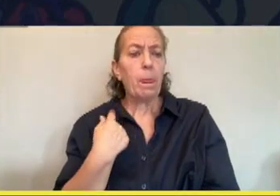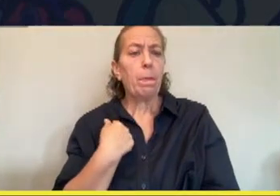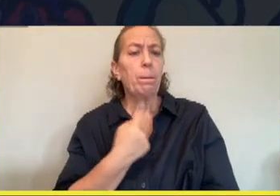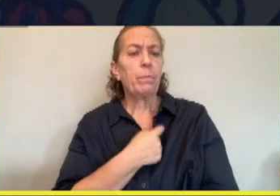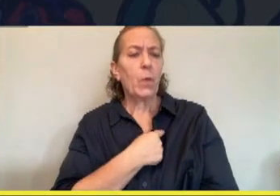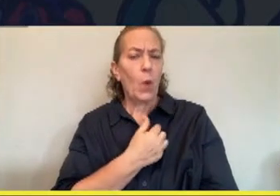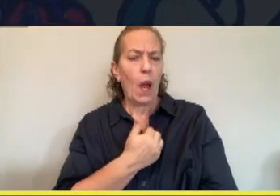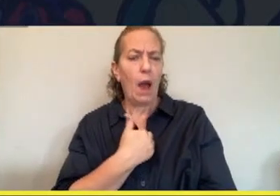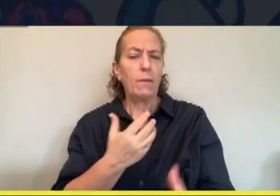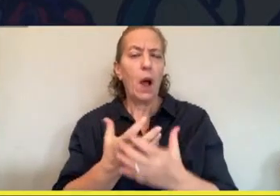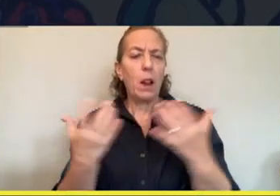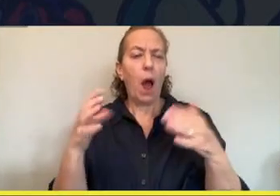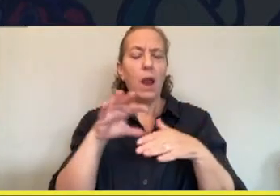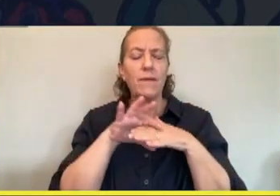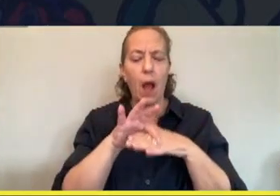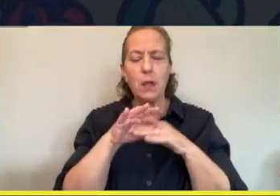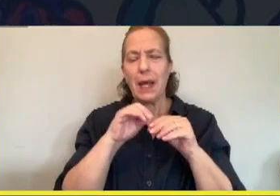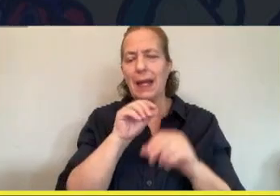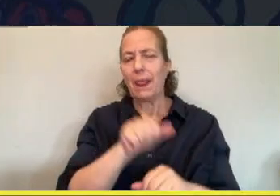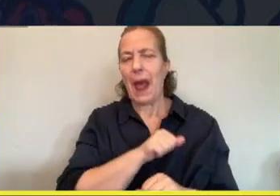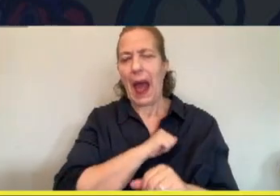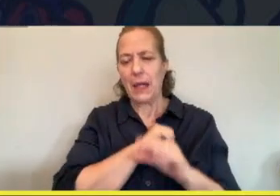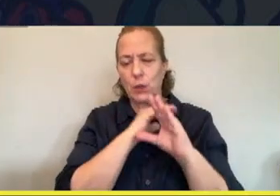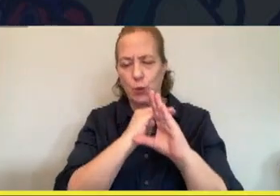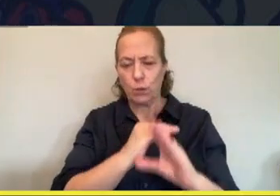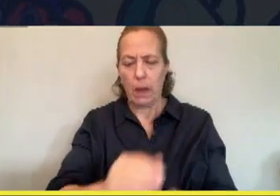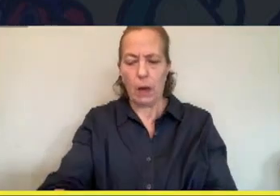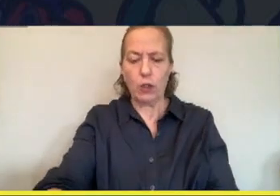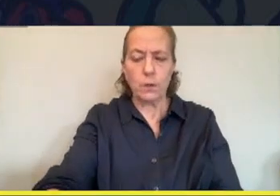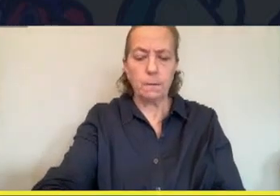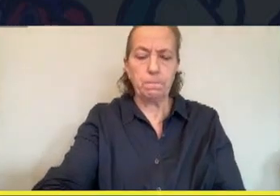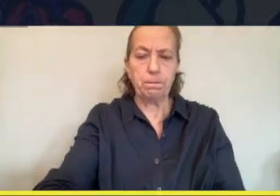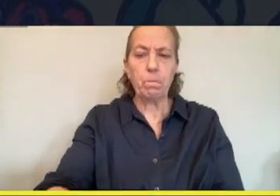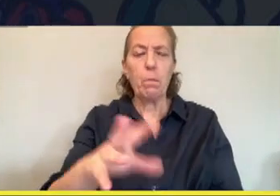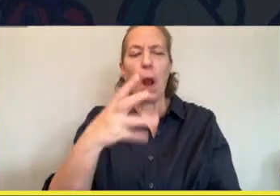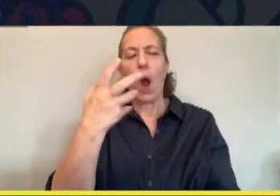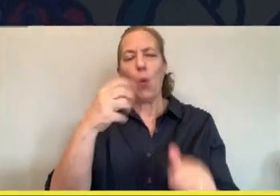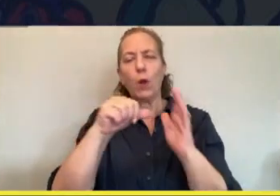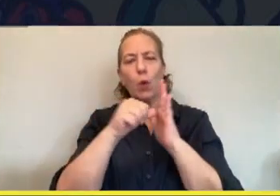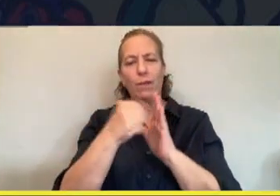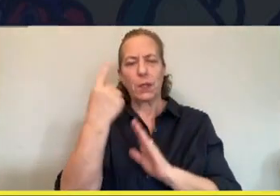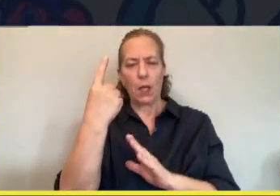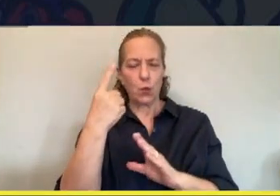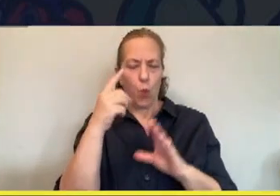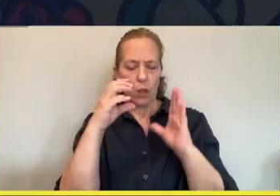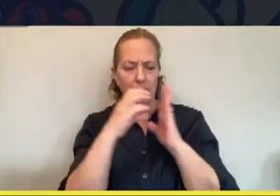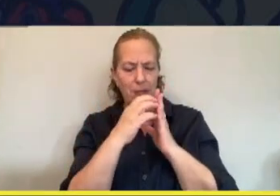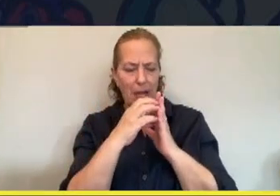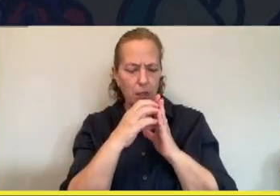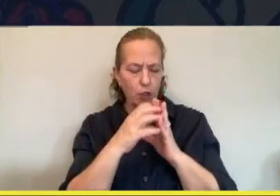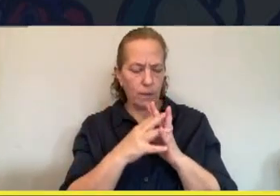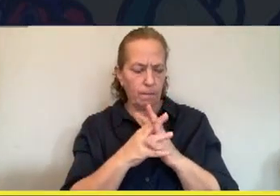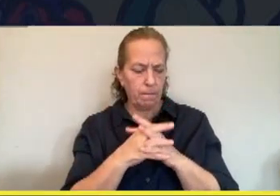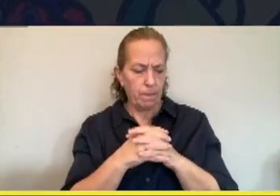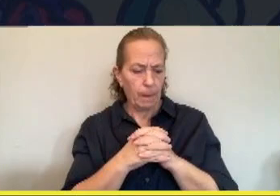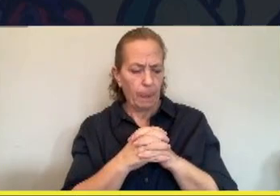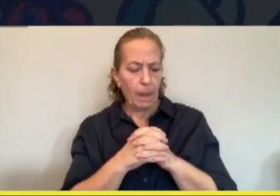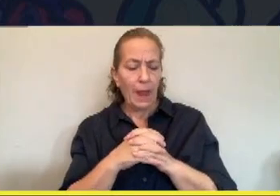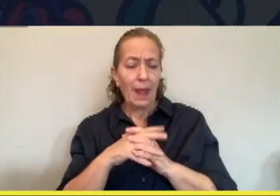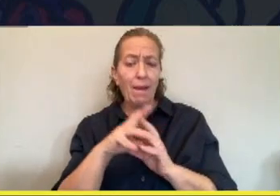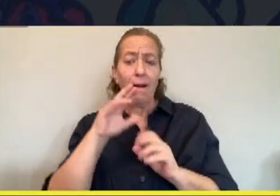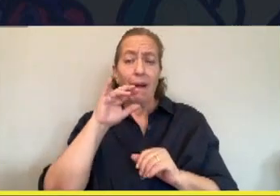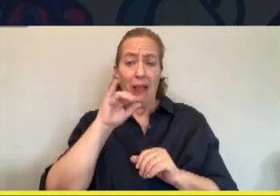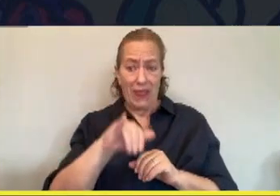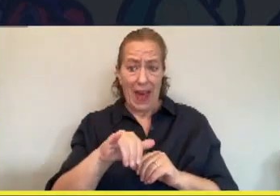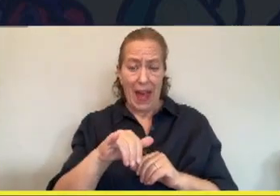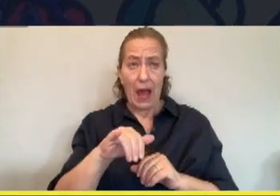attitudes barriers, but I want to focus on one specific area of the attitudes section, which is that in two different focus